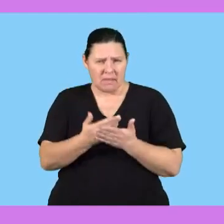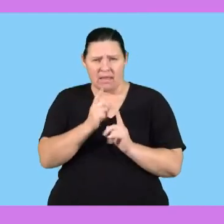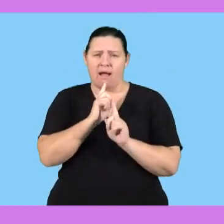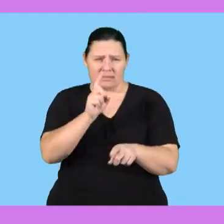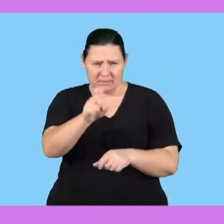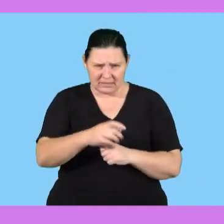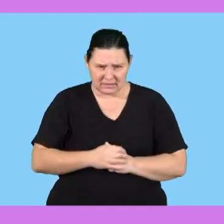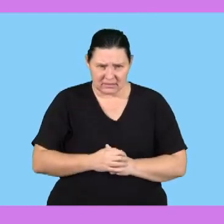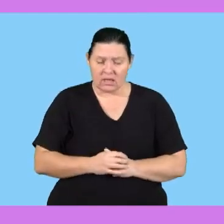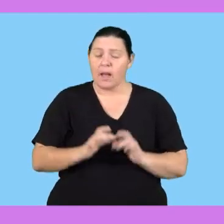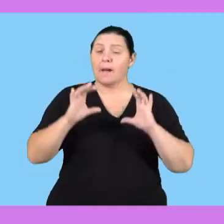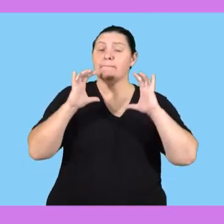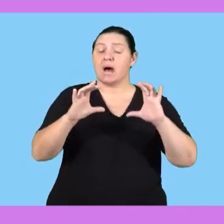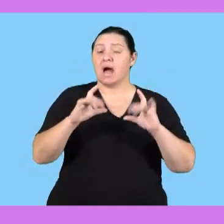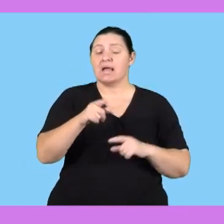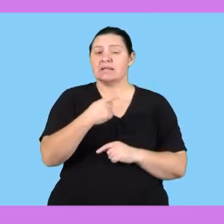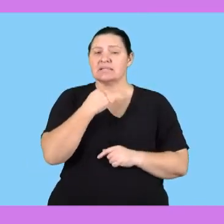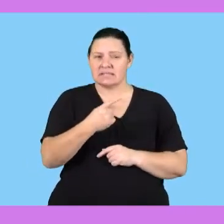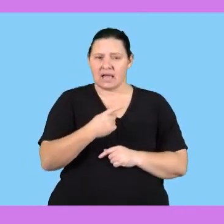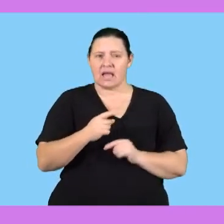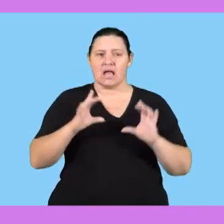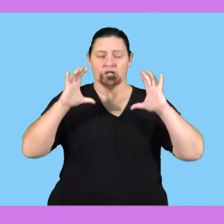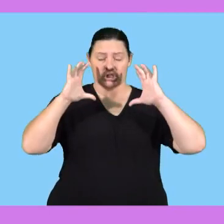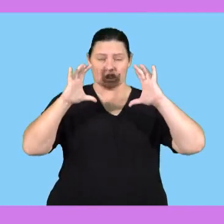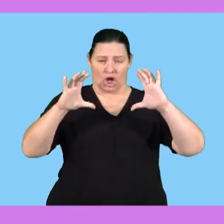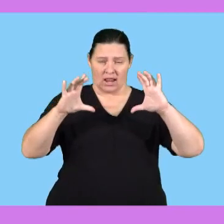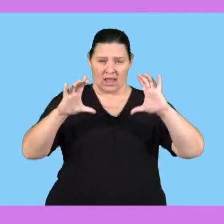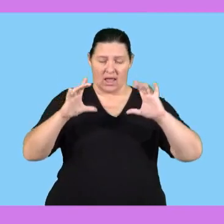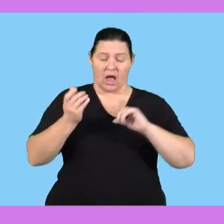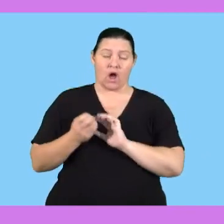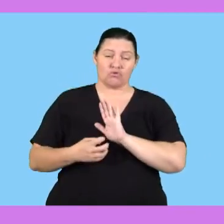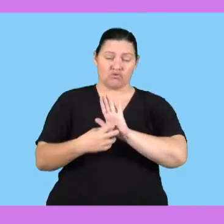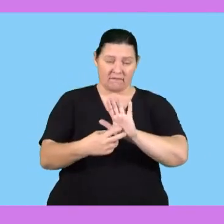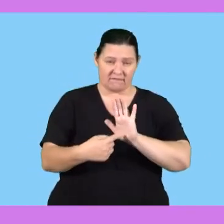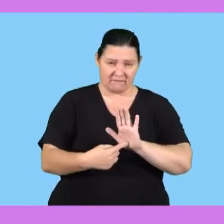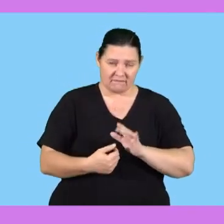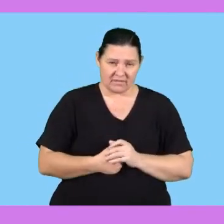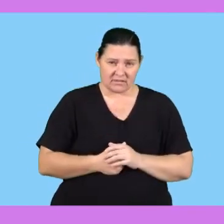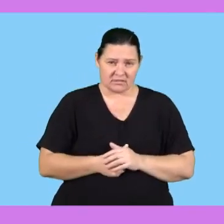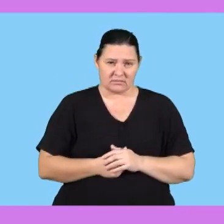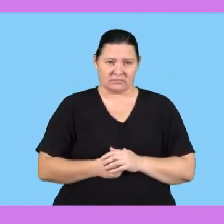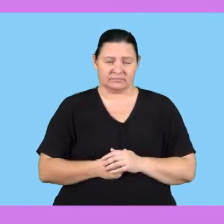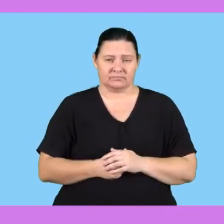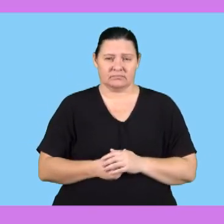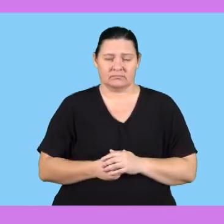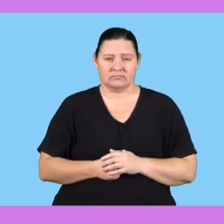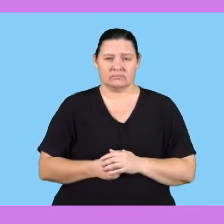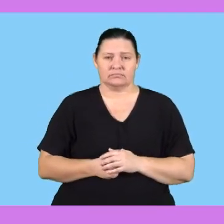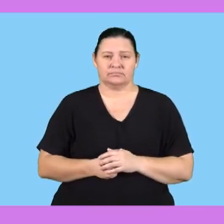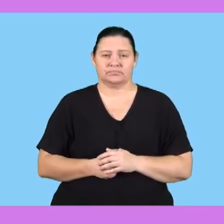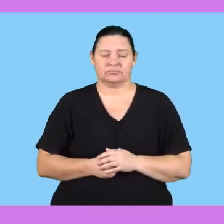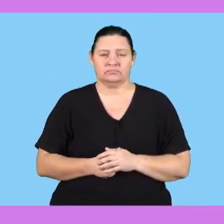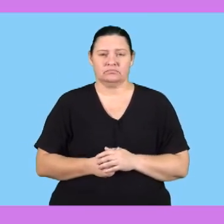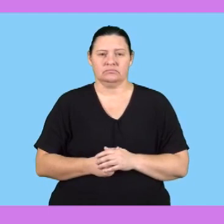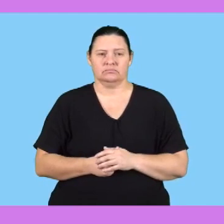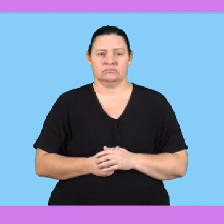of your ability. So a pie chart, we say it's a circular graph, and I'll write that down for you. It's a circular